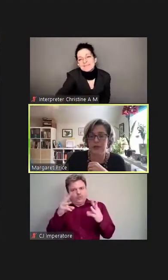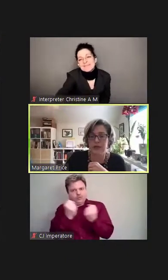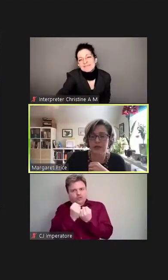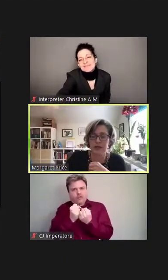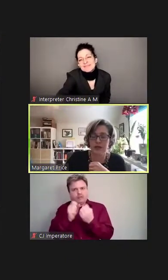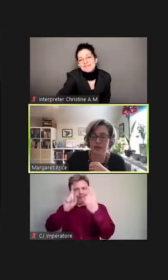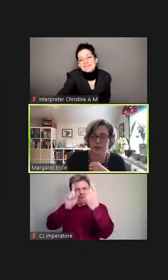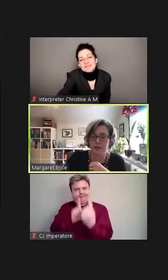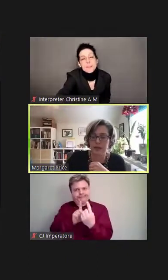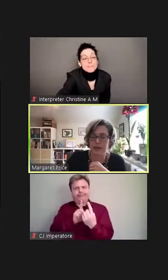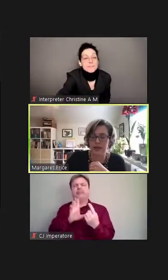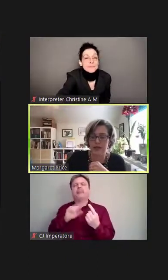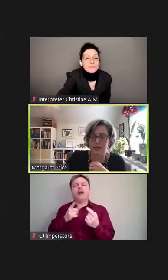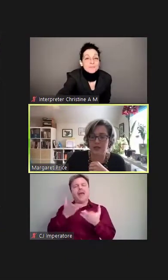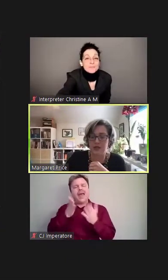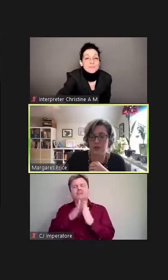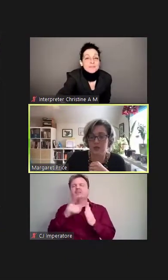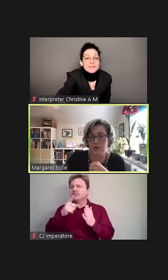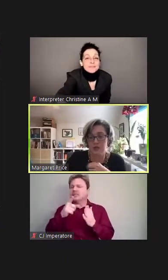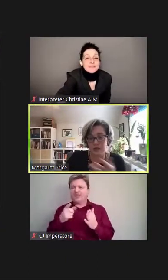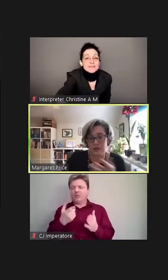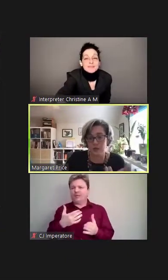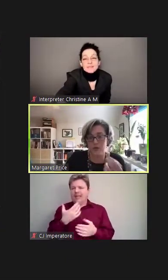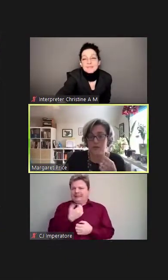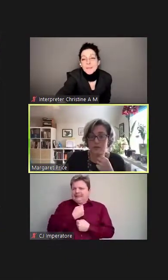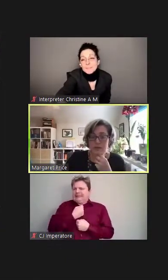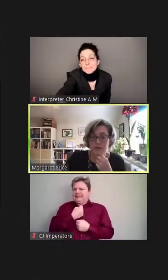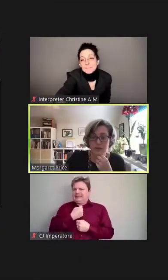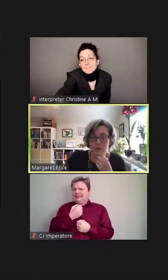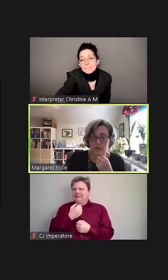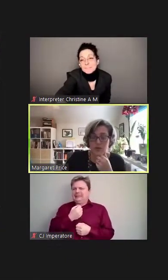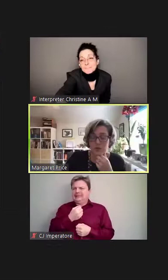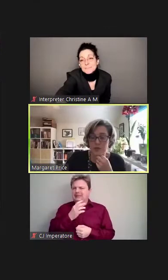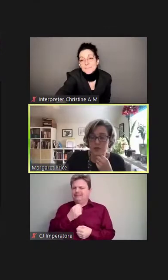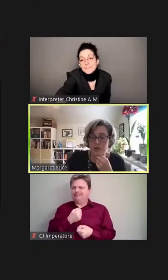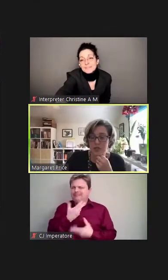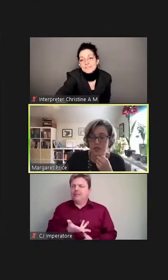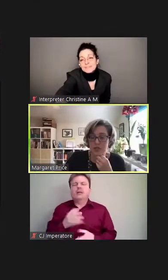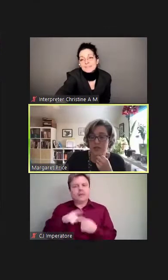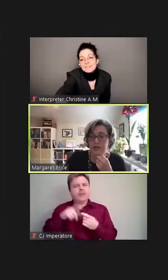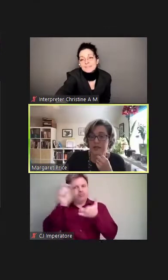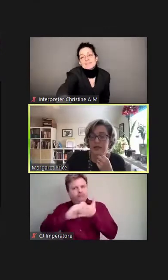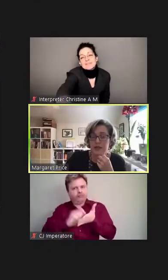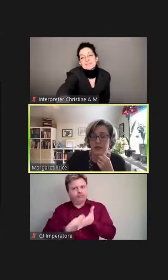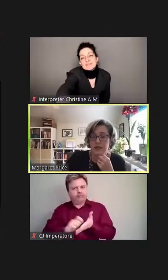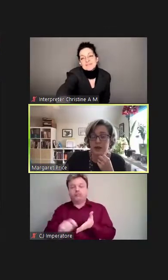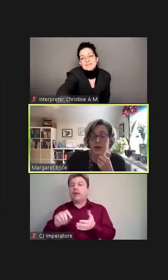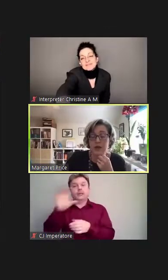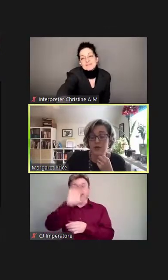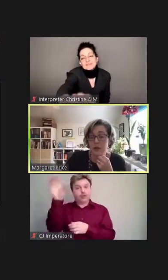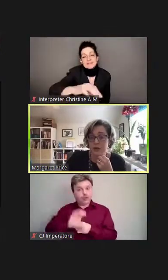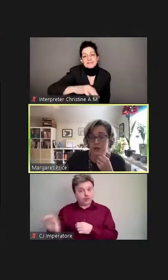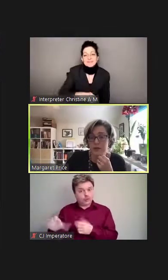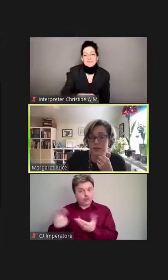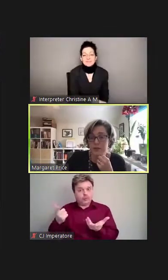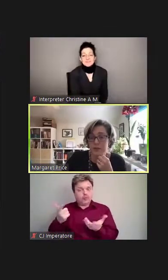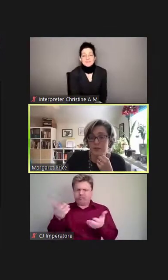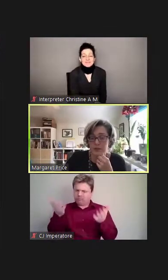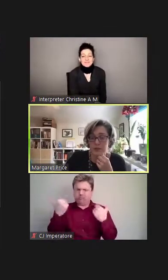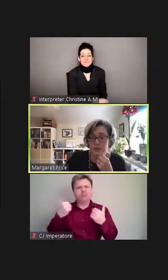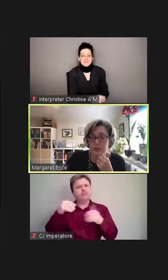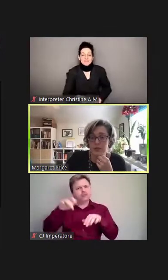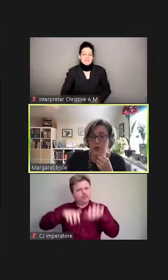out. And in Zoom, of course, please feel free to drop questions in the chat. I also welcome